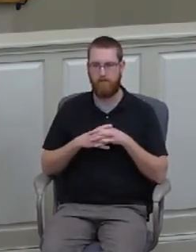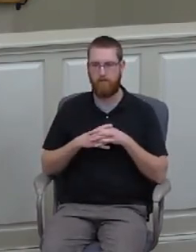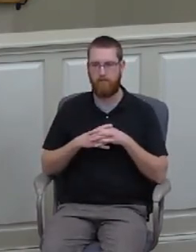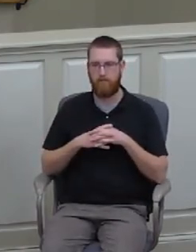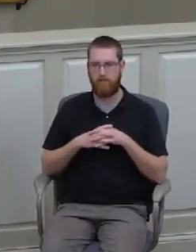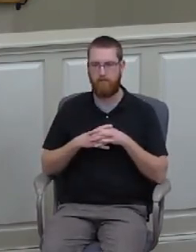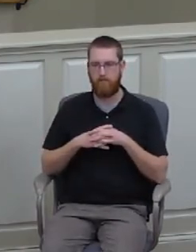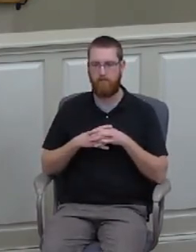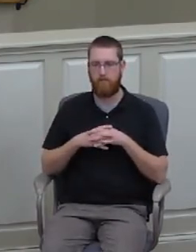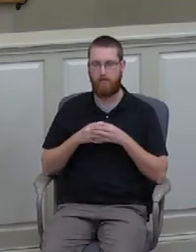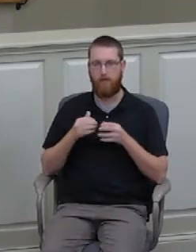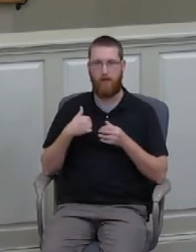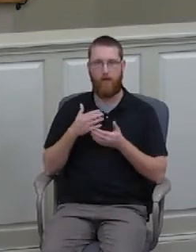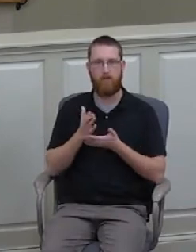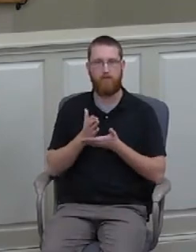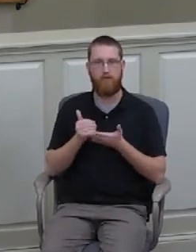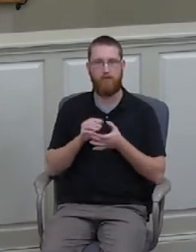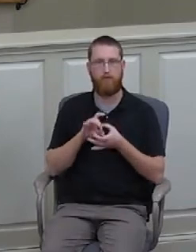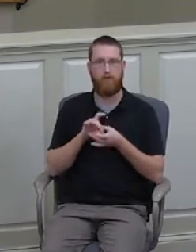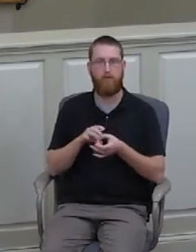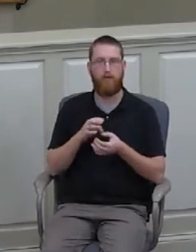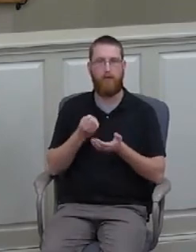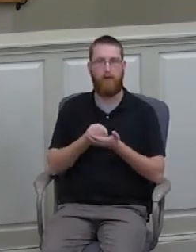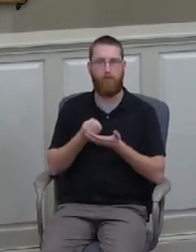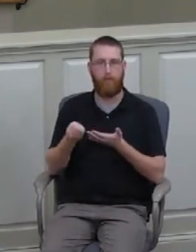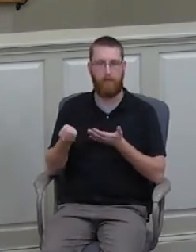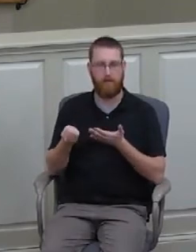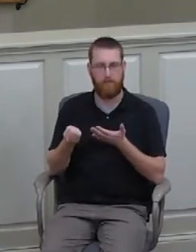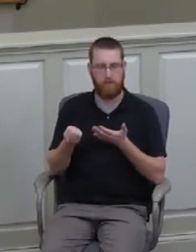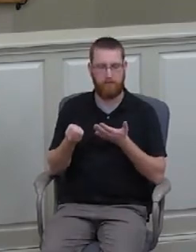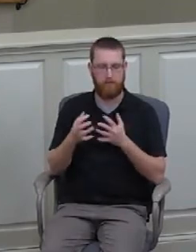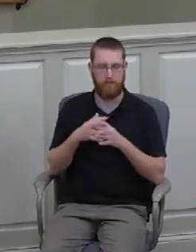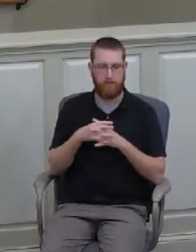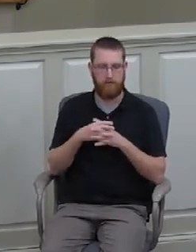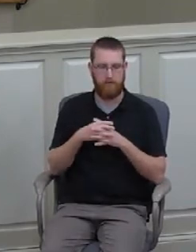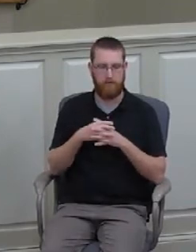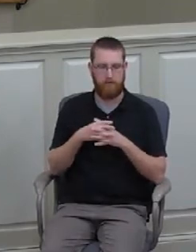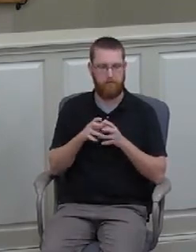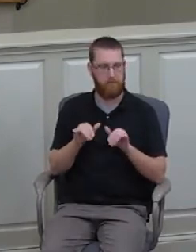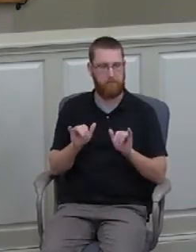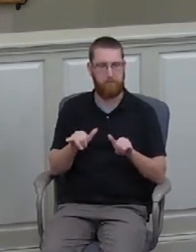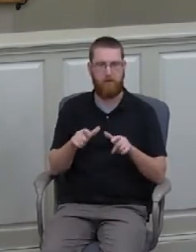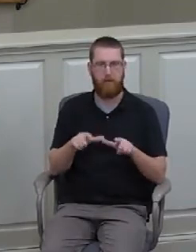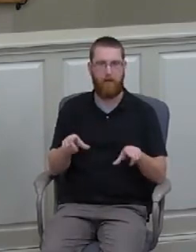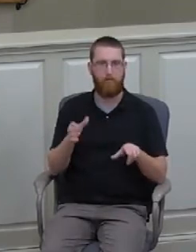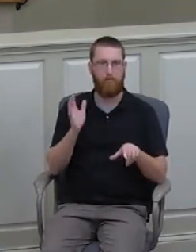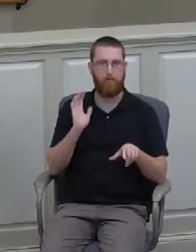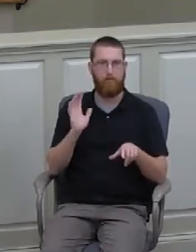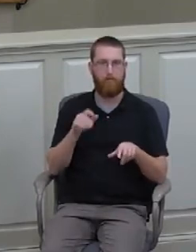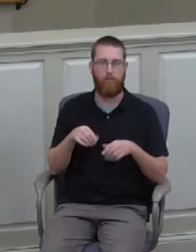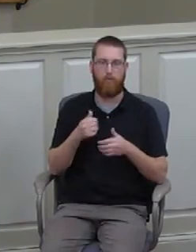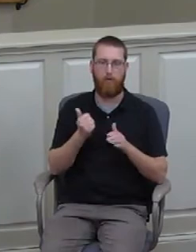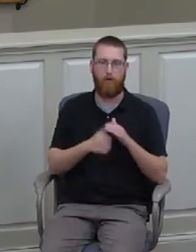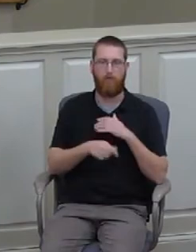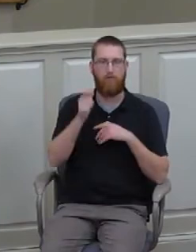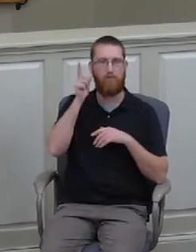We have a section dealing with equipment that is essentially, again, the same language we had under